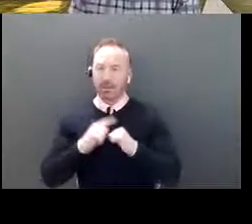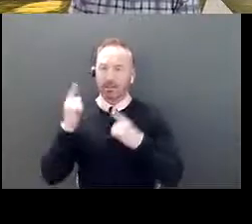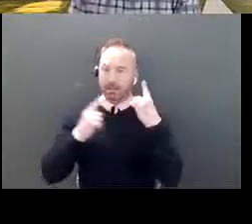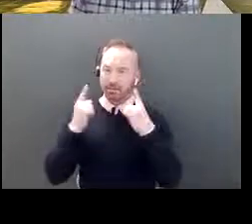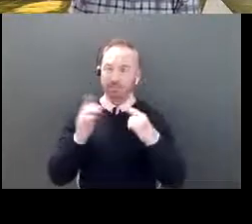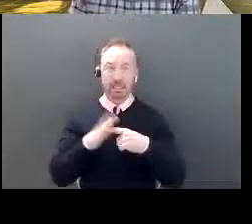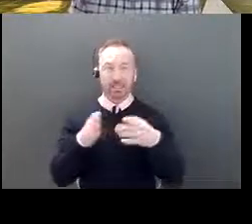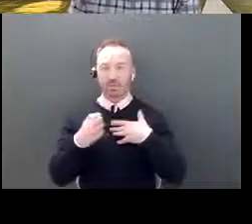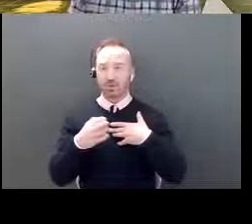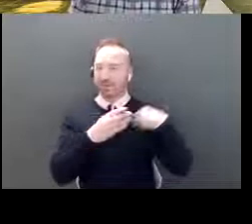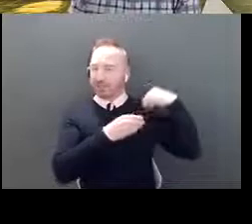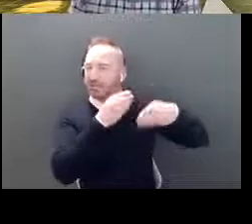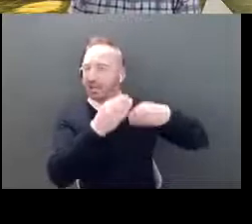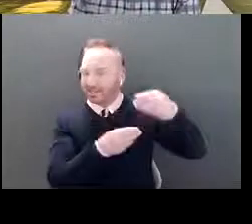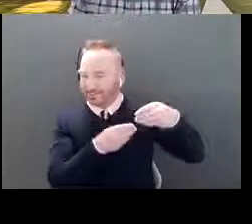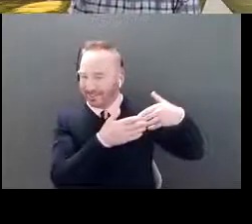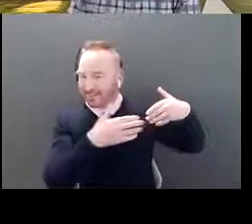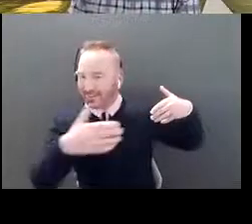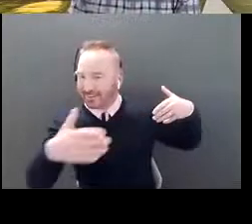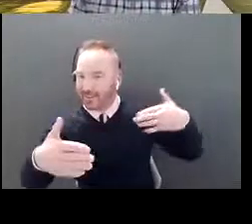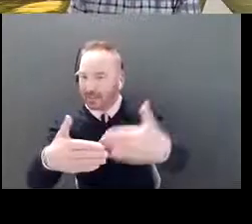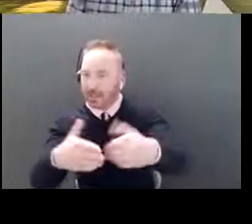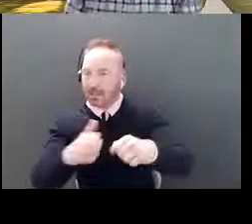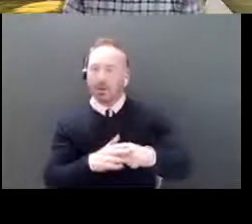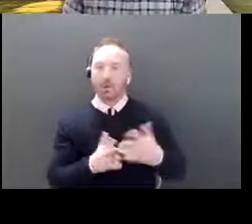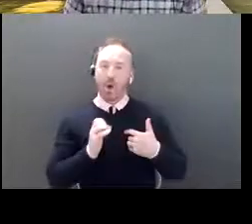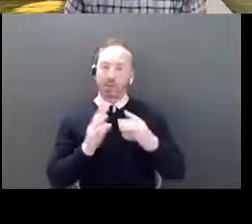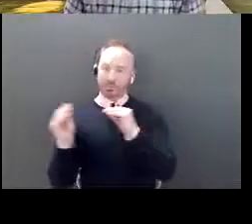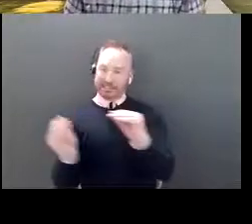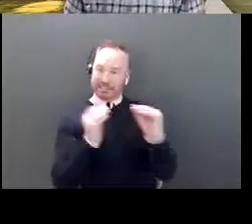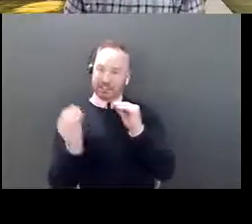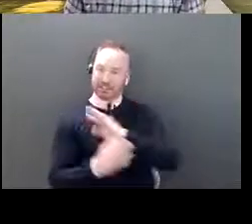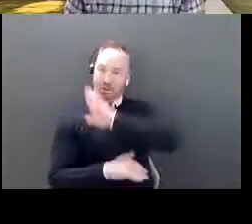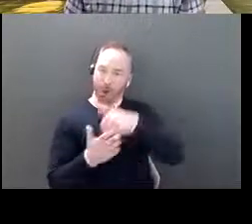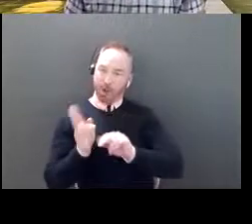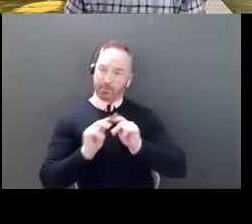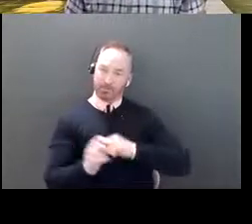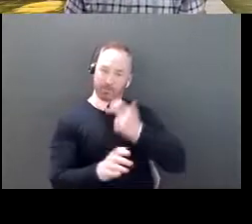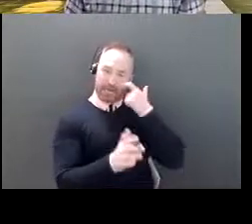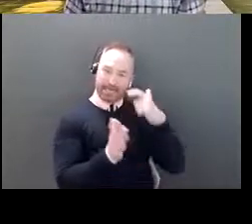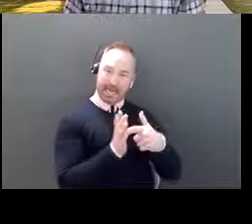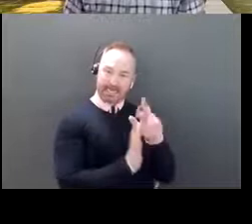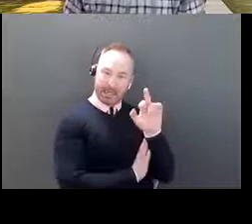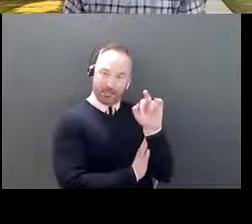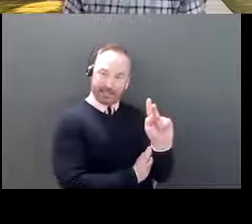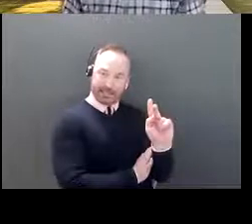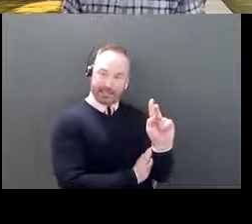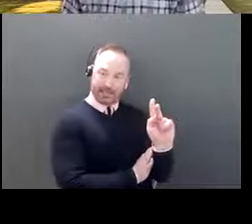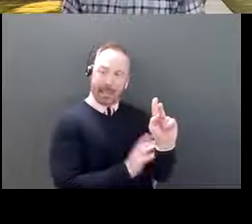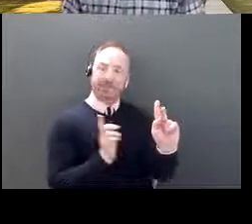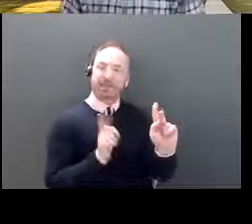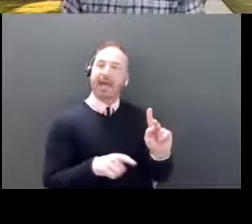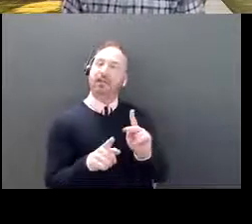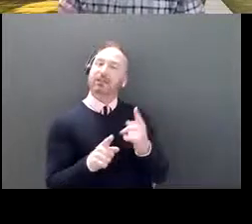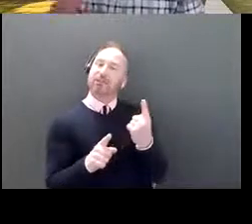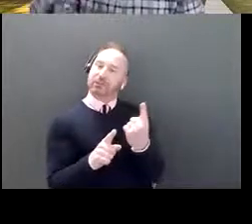of a generational sense. We want to teach everyone to recognize risk when it's taking place and how to respond. And then learning